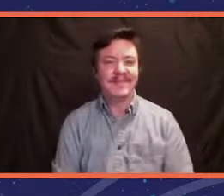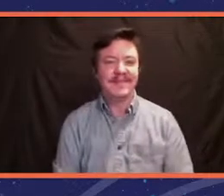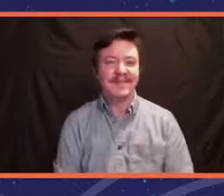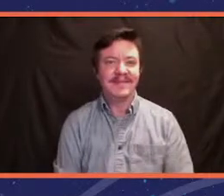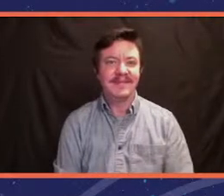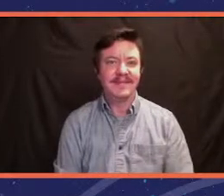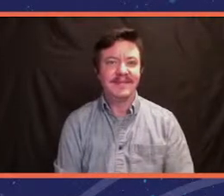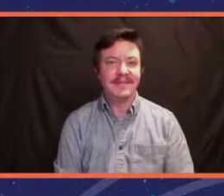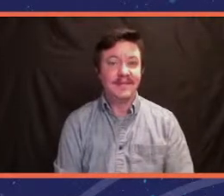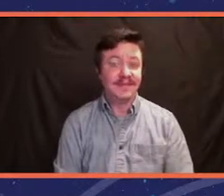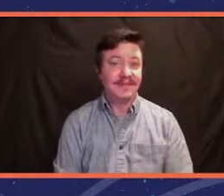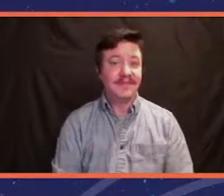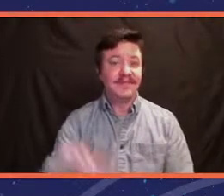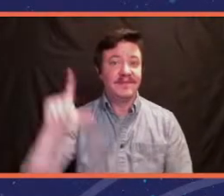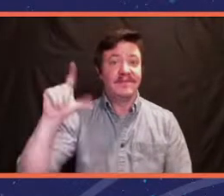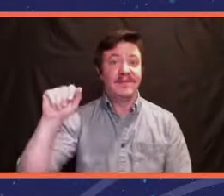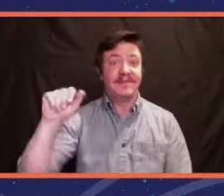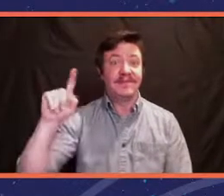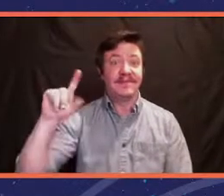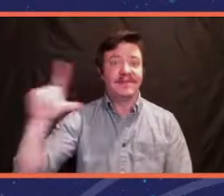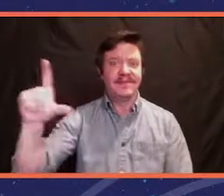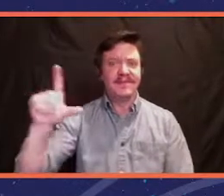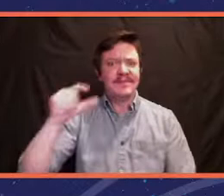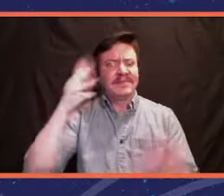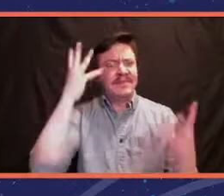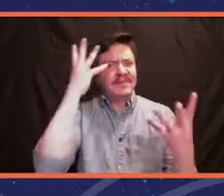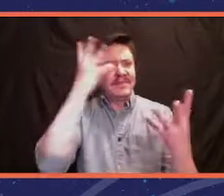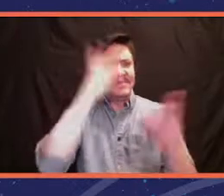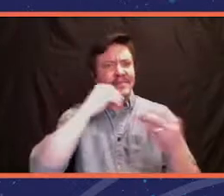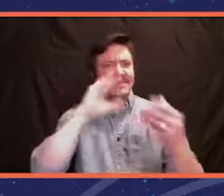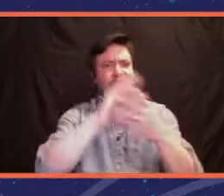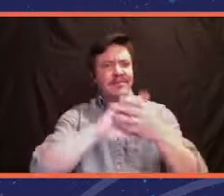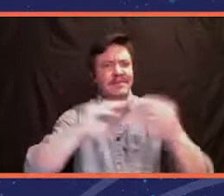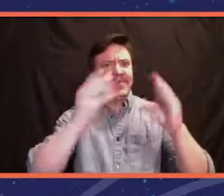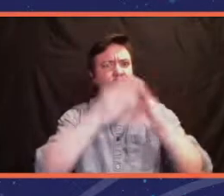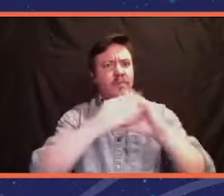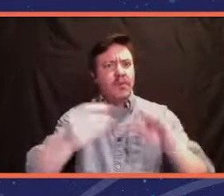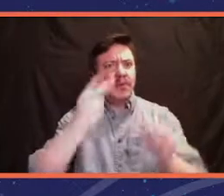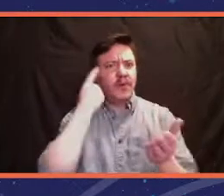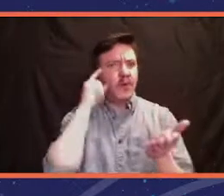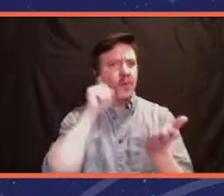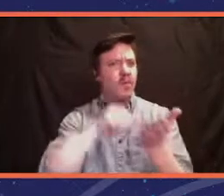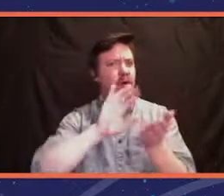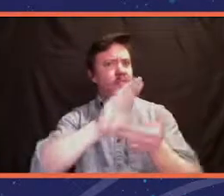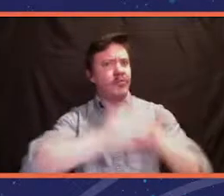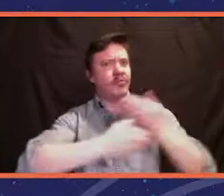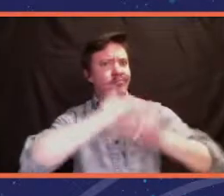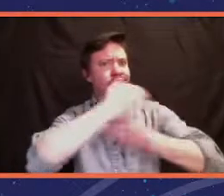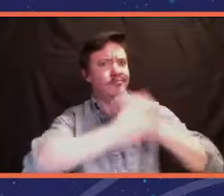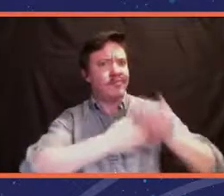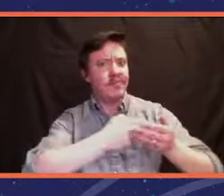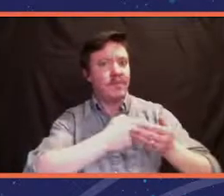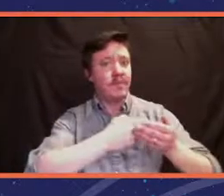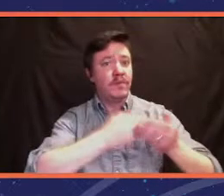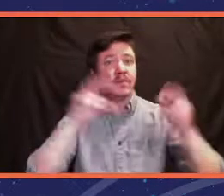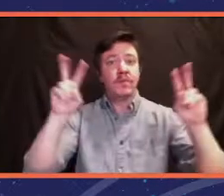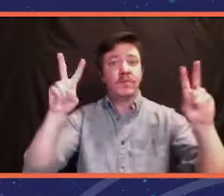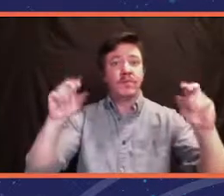That was such a great story. It's been so beautiful to watch that process. We're going to jump into our